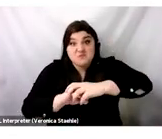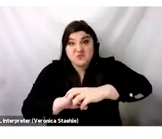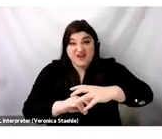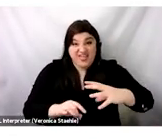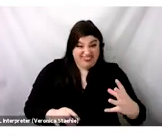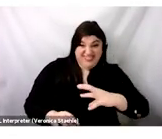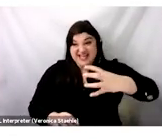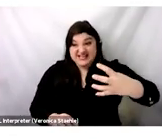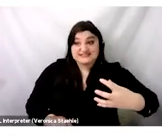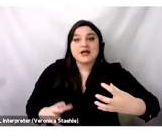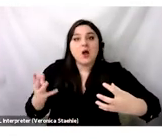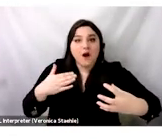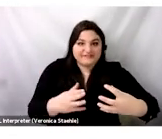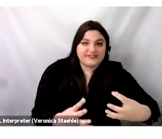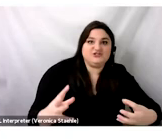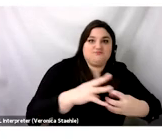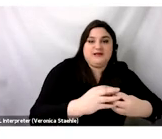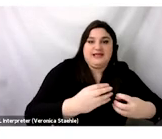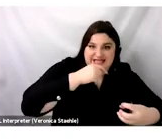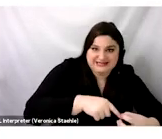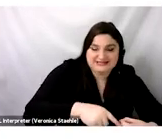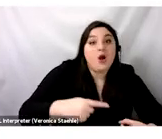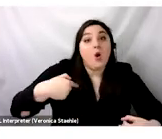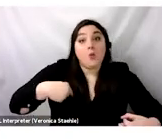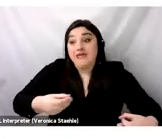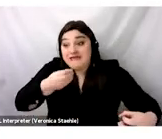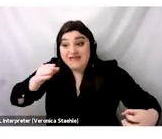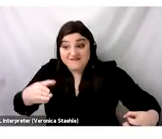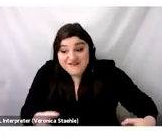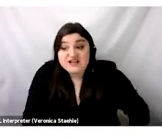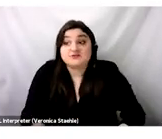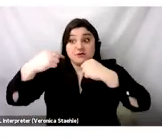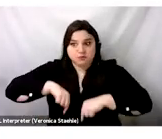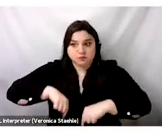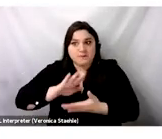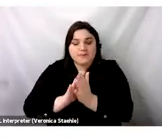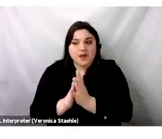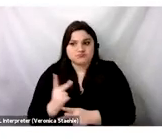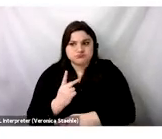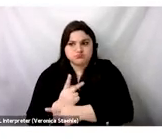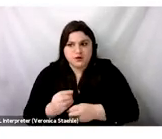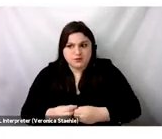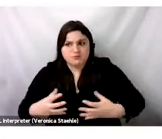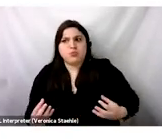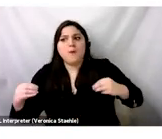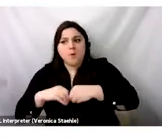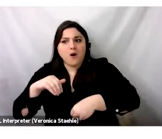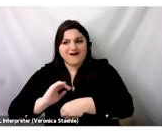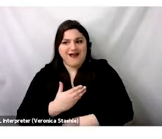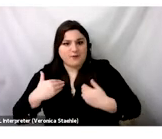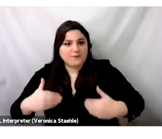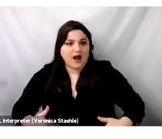you can heat up your food in it. I would question that. I would look more into that as a consumer, as an